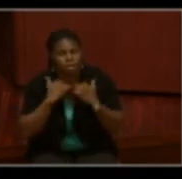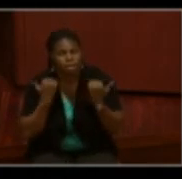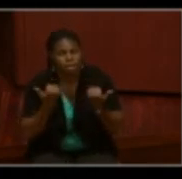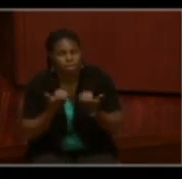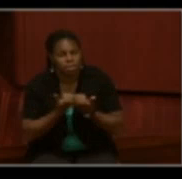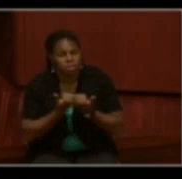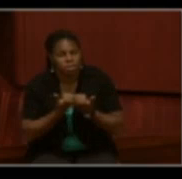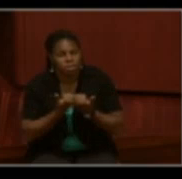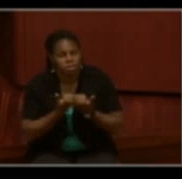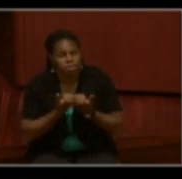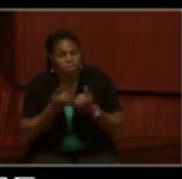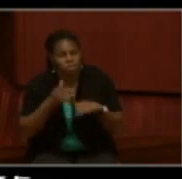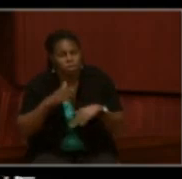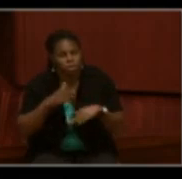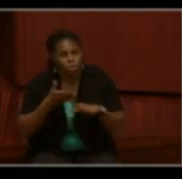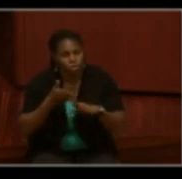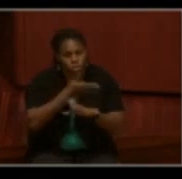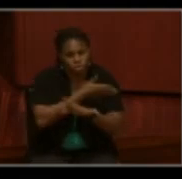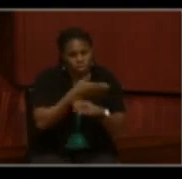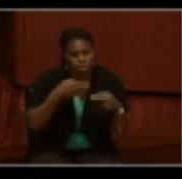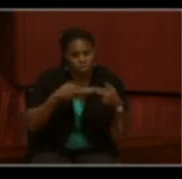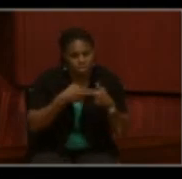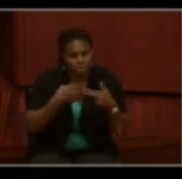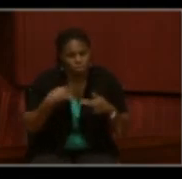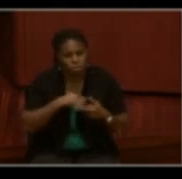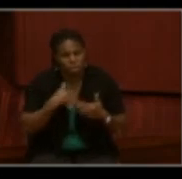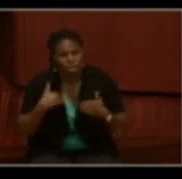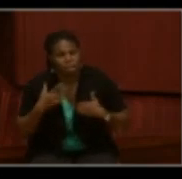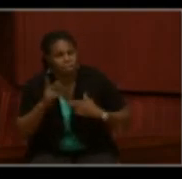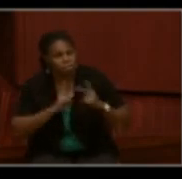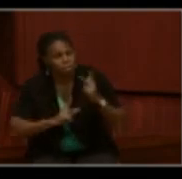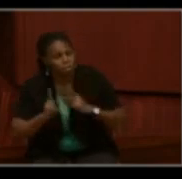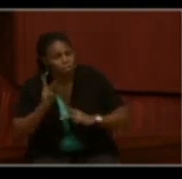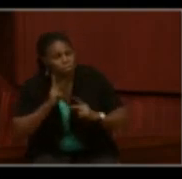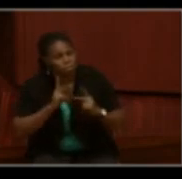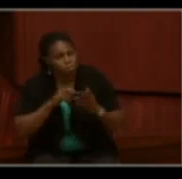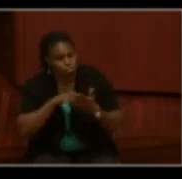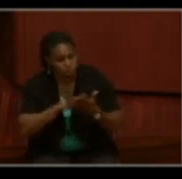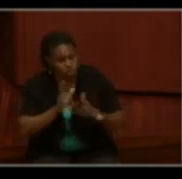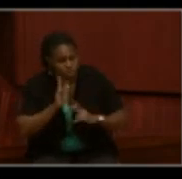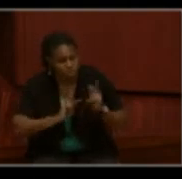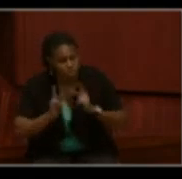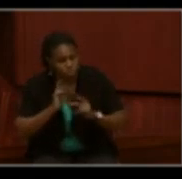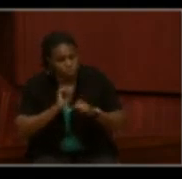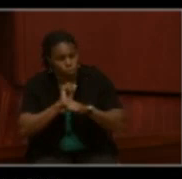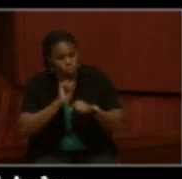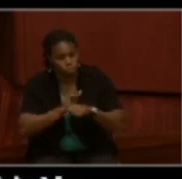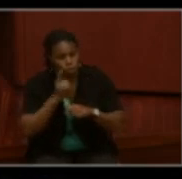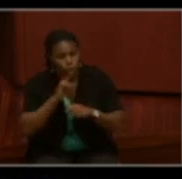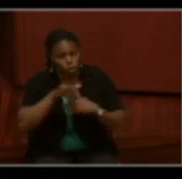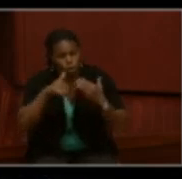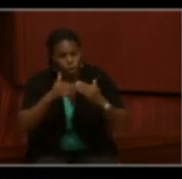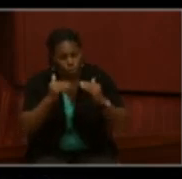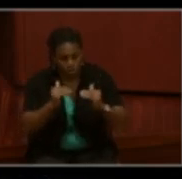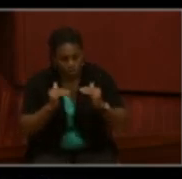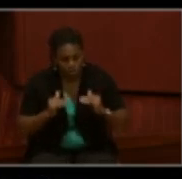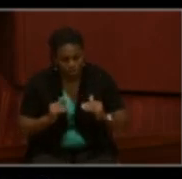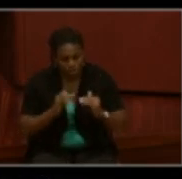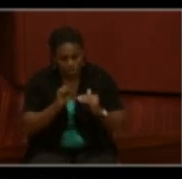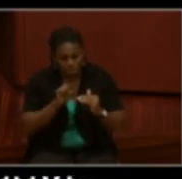on the prior slide, we also have people who, the records of people who worked for all these sub-agencies as well.